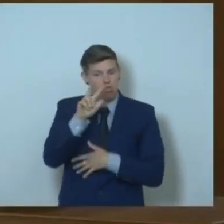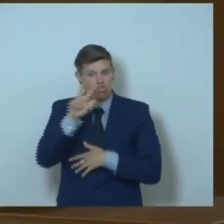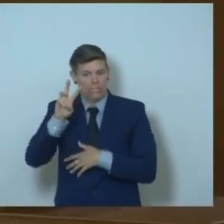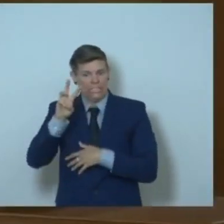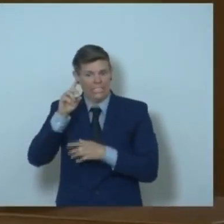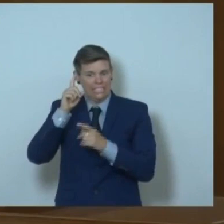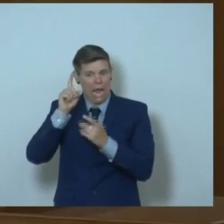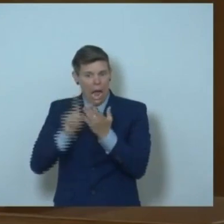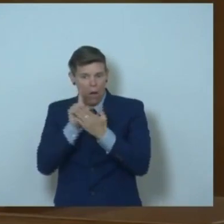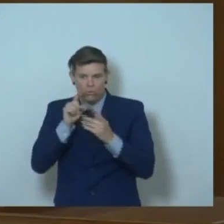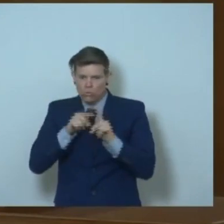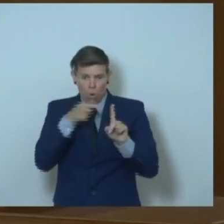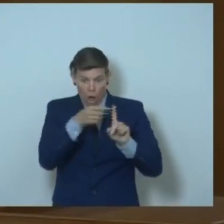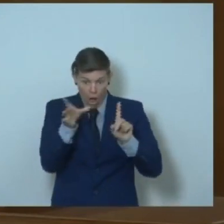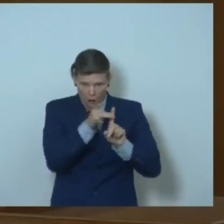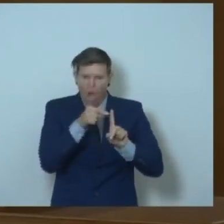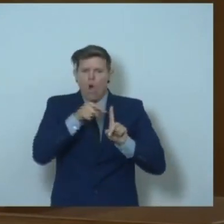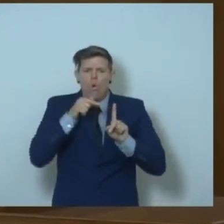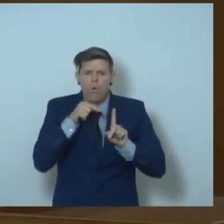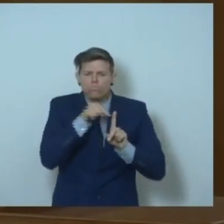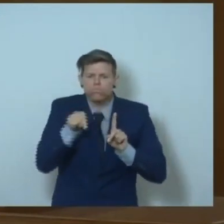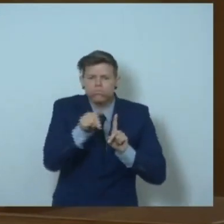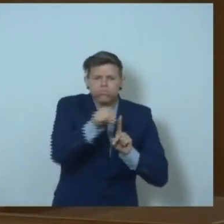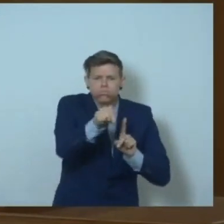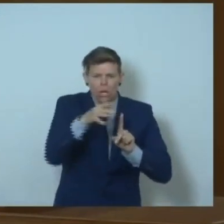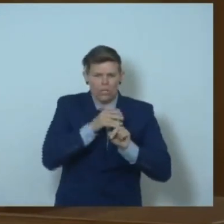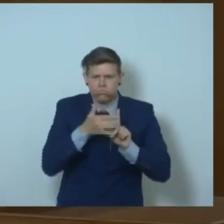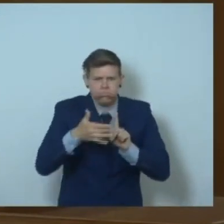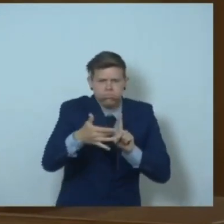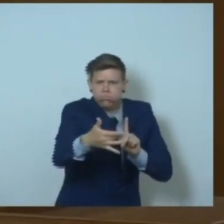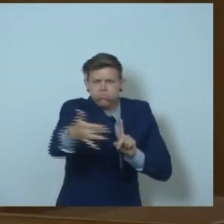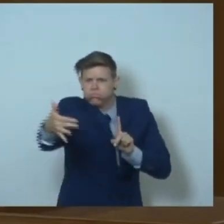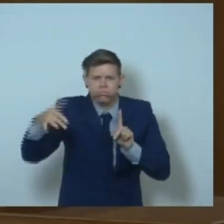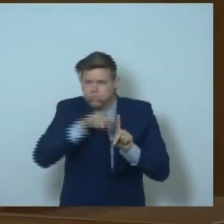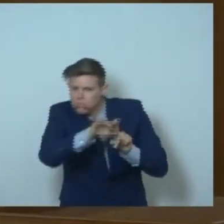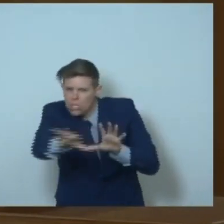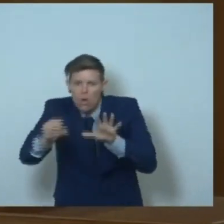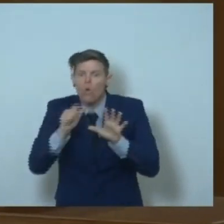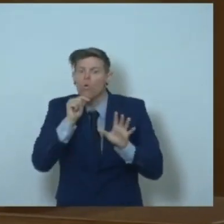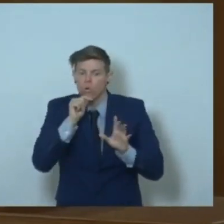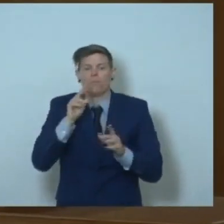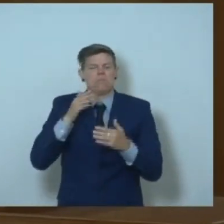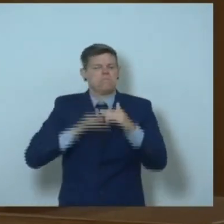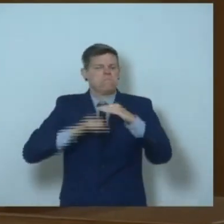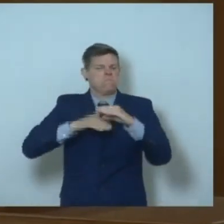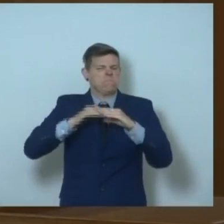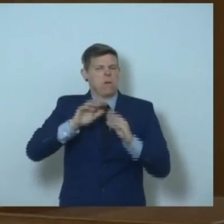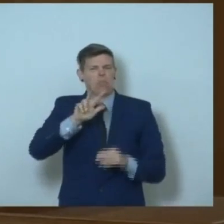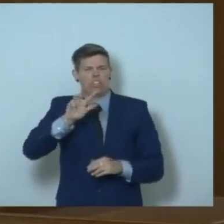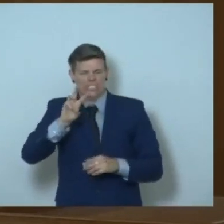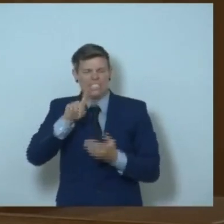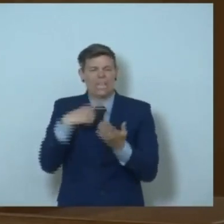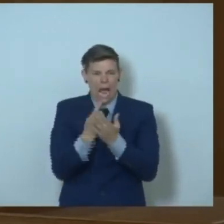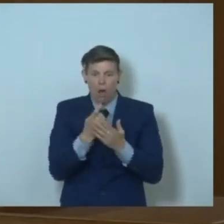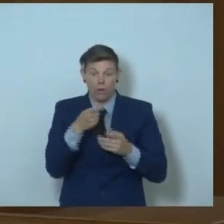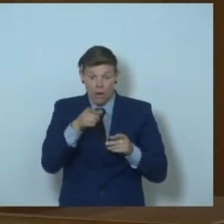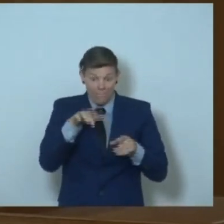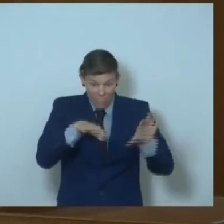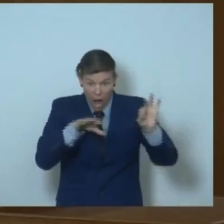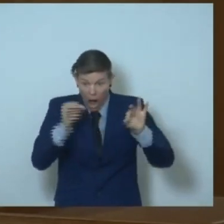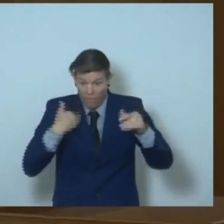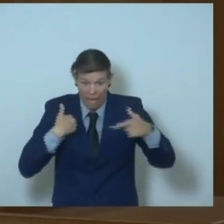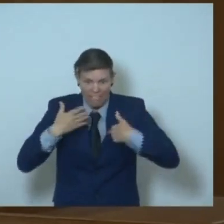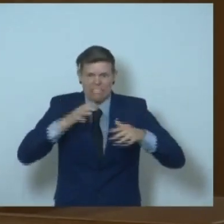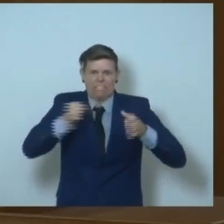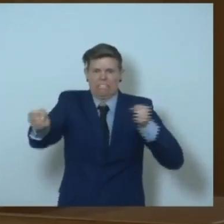longer than expected to reach all the contacts and get them quarantined, so we're working on that as well. And a number of things in that